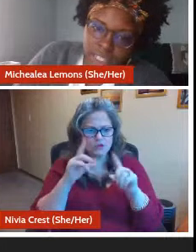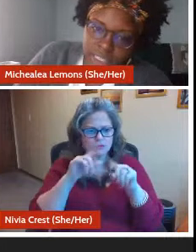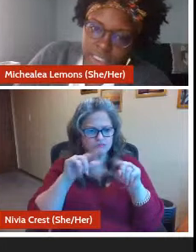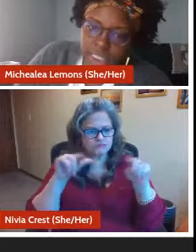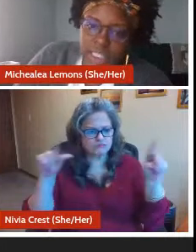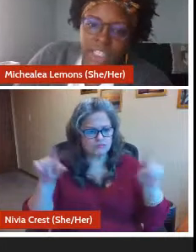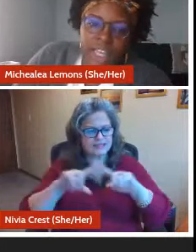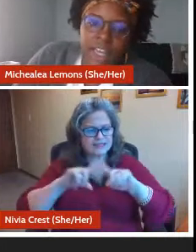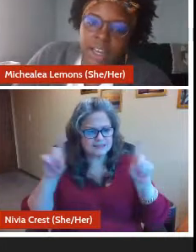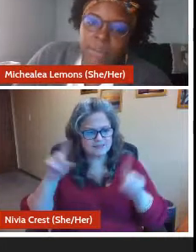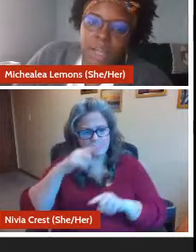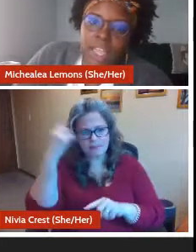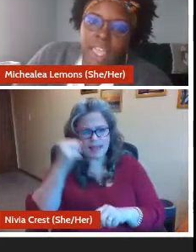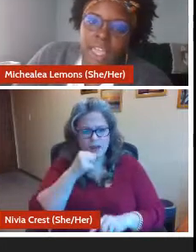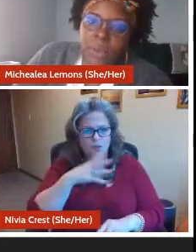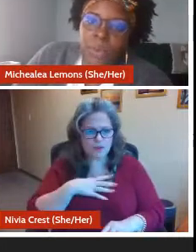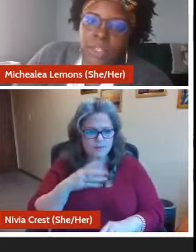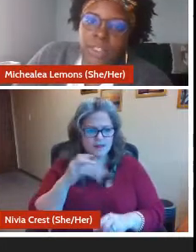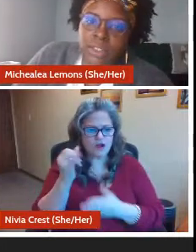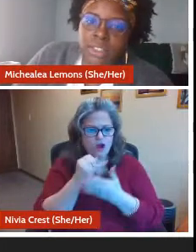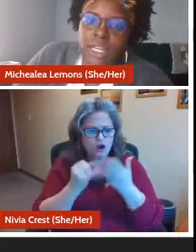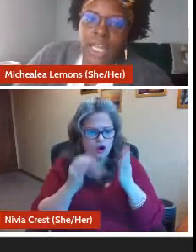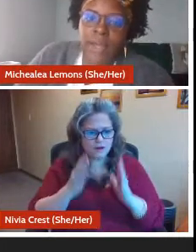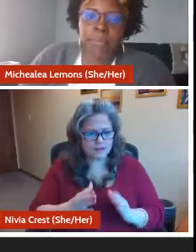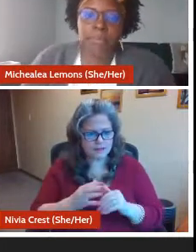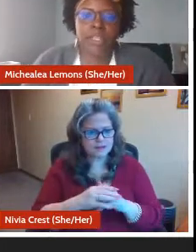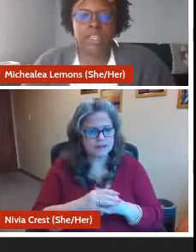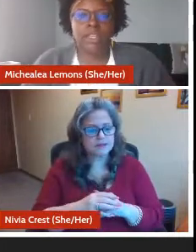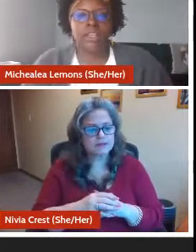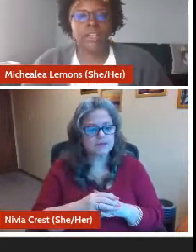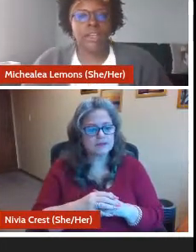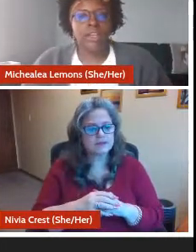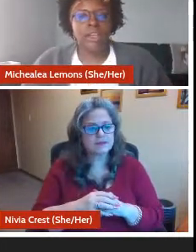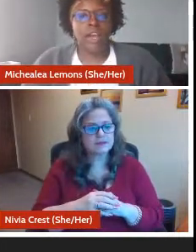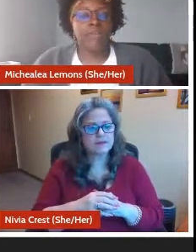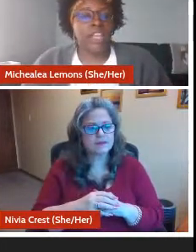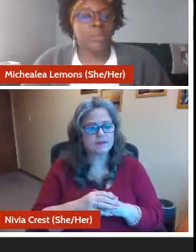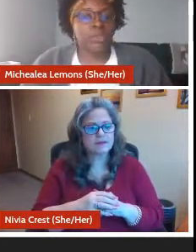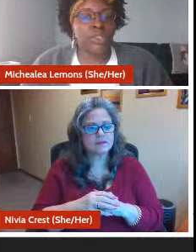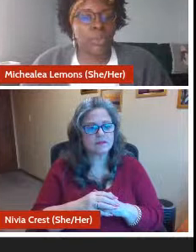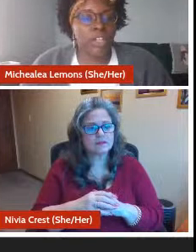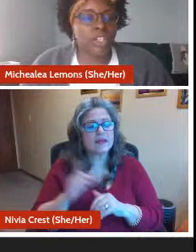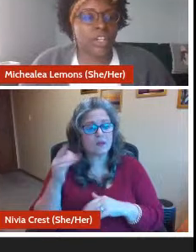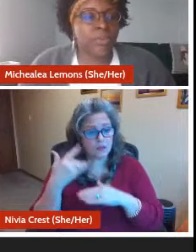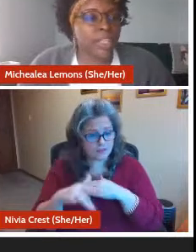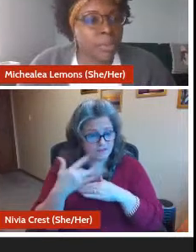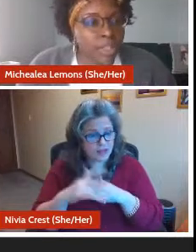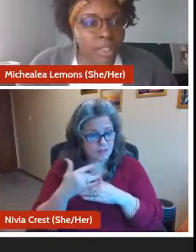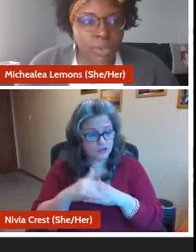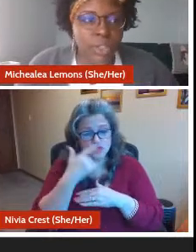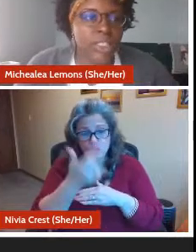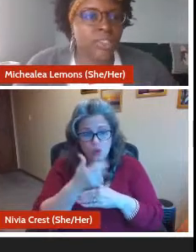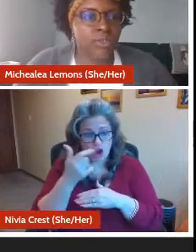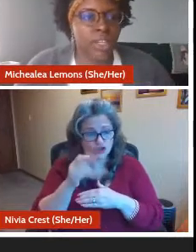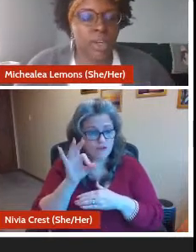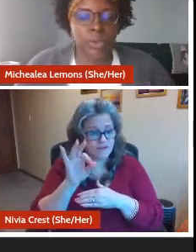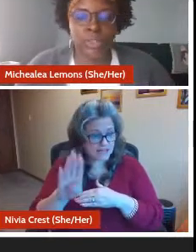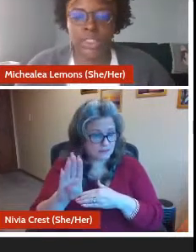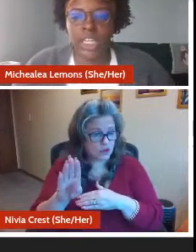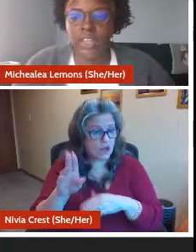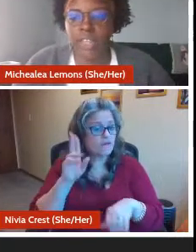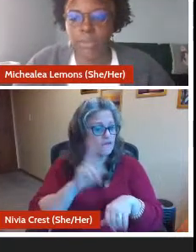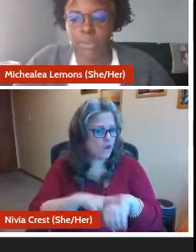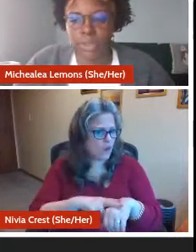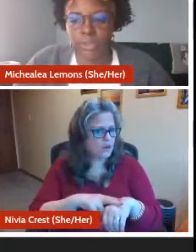women artists. It will be available to watch on our Facebook. Of course, this video